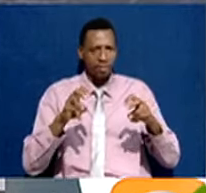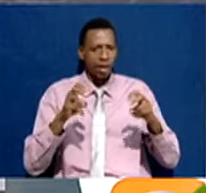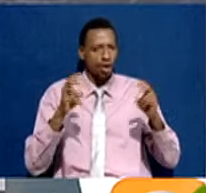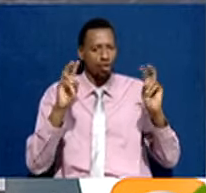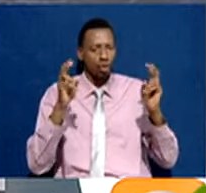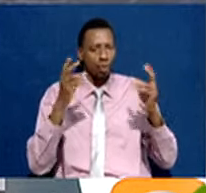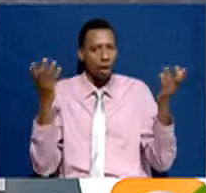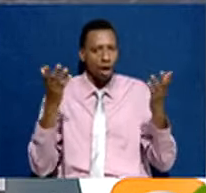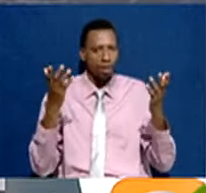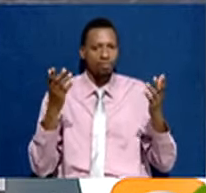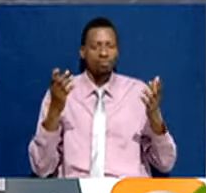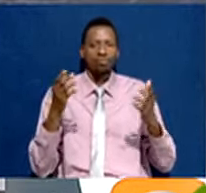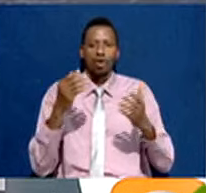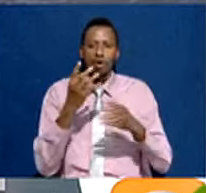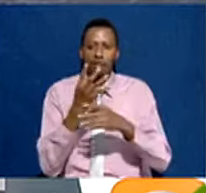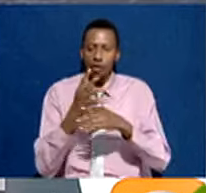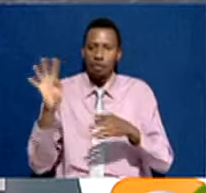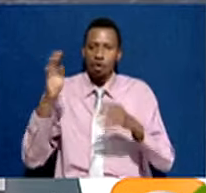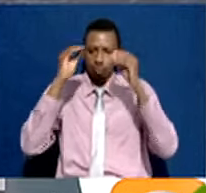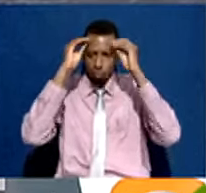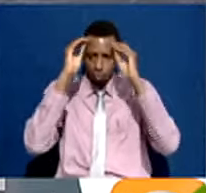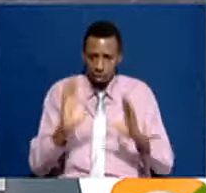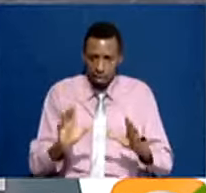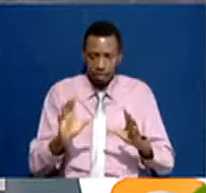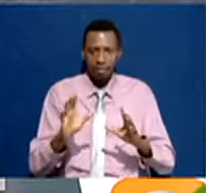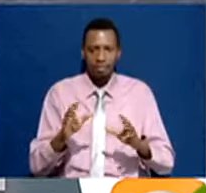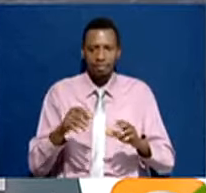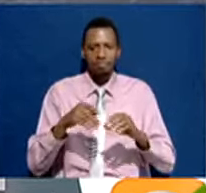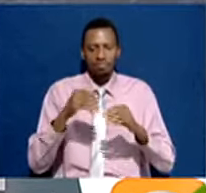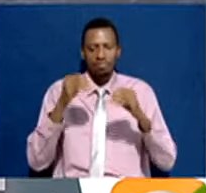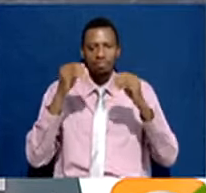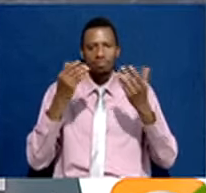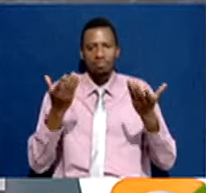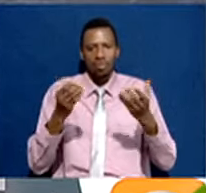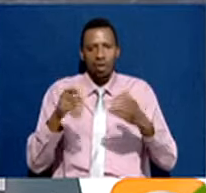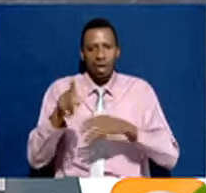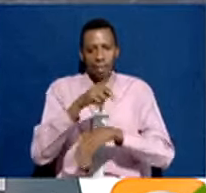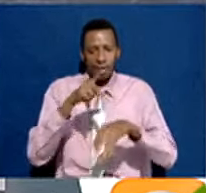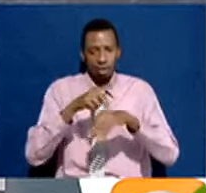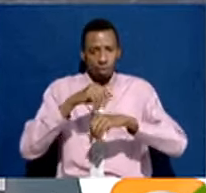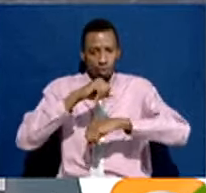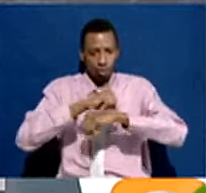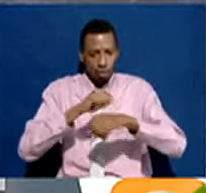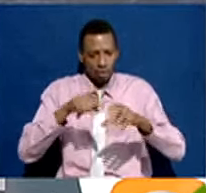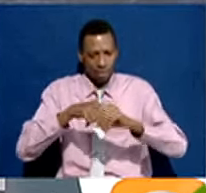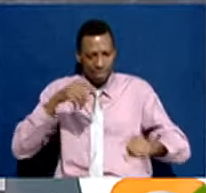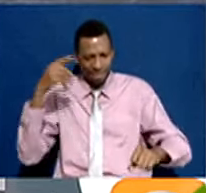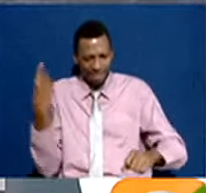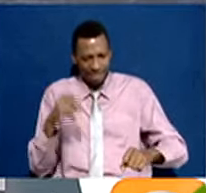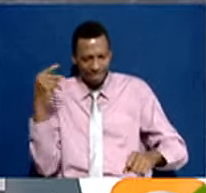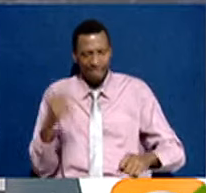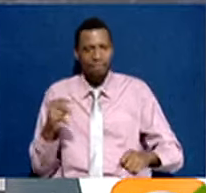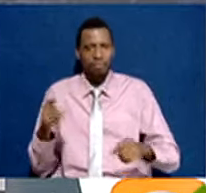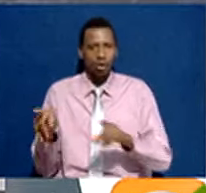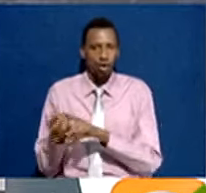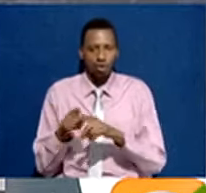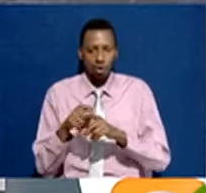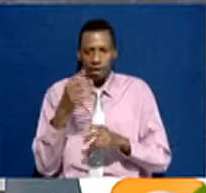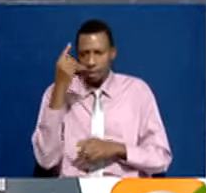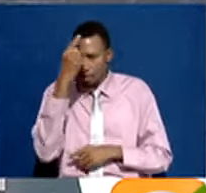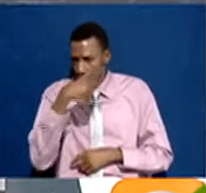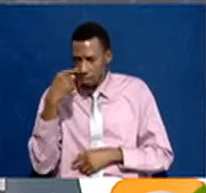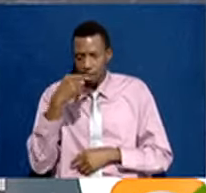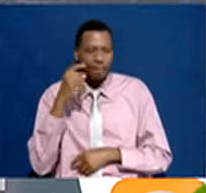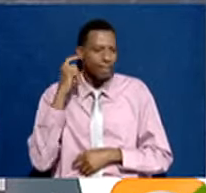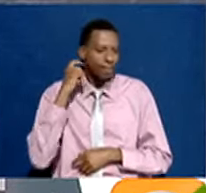assaulted by a school principal and sustained injuries on her face and neck. The student at Sacred Hill Girls Secondary School in